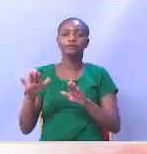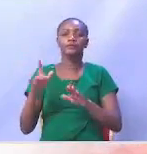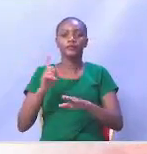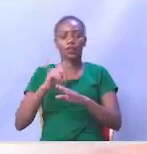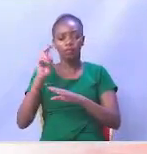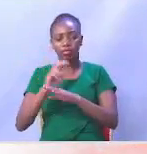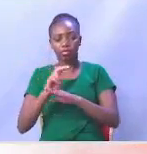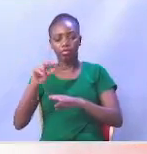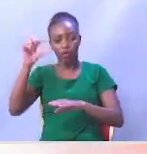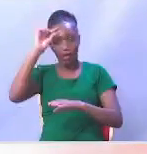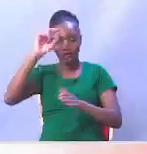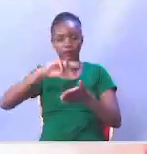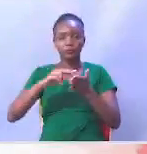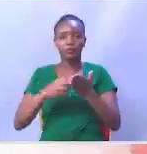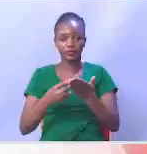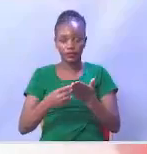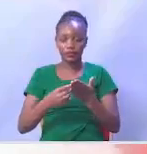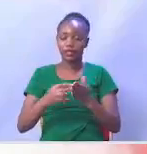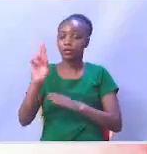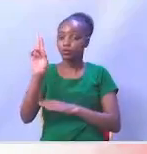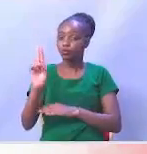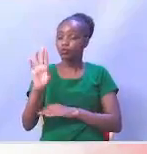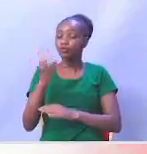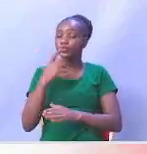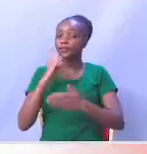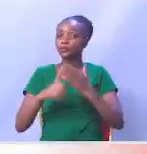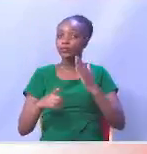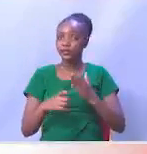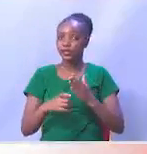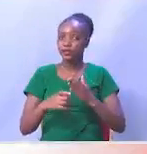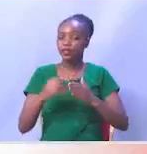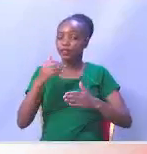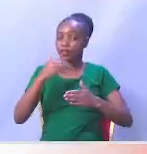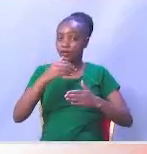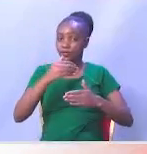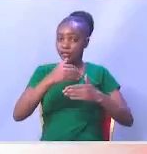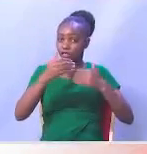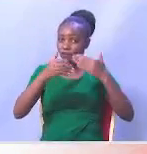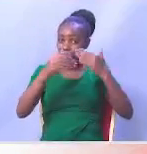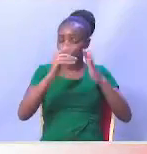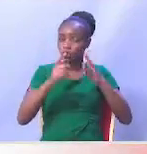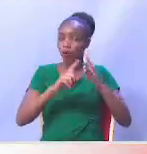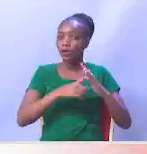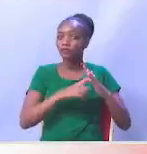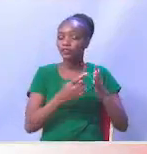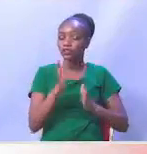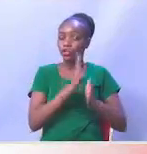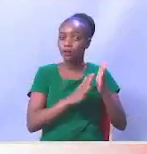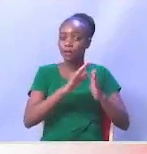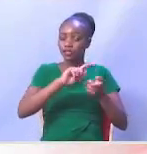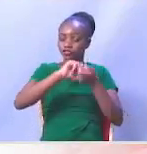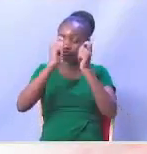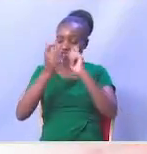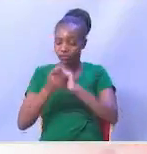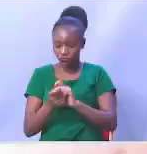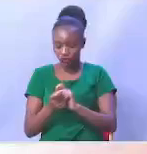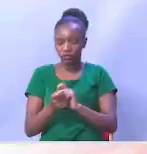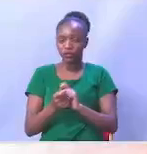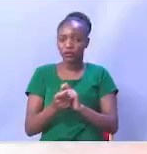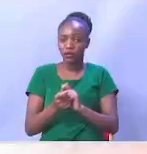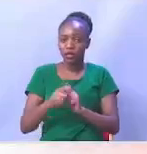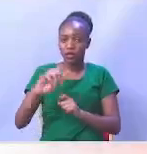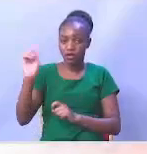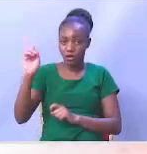government projects in the city, the head of state said that the renovations are part of plans to change the face of Nairobi, as